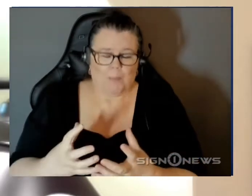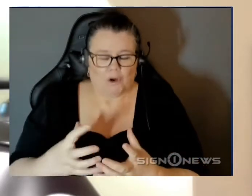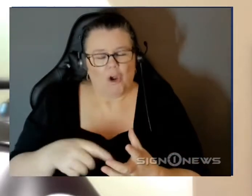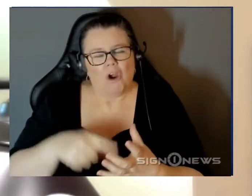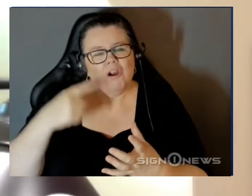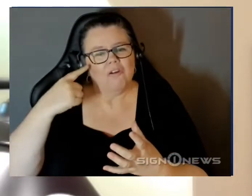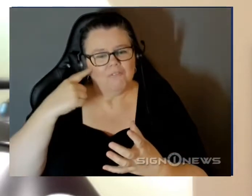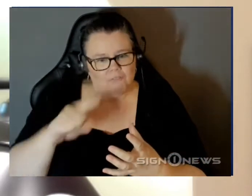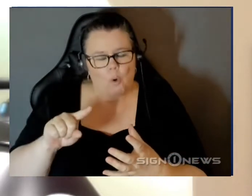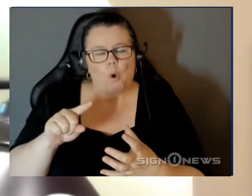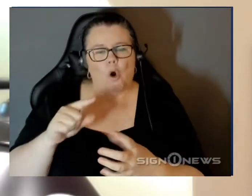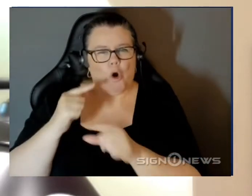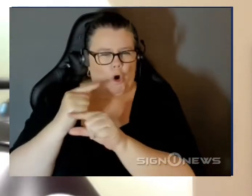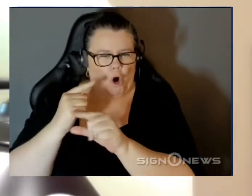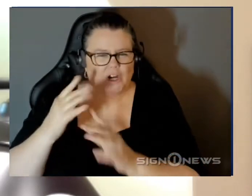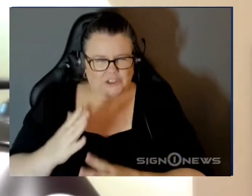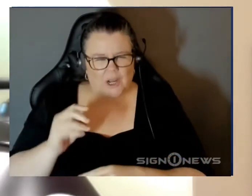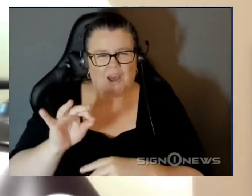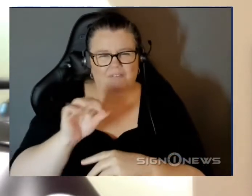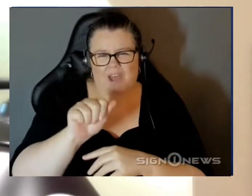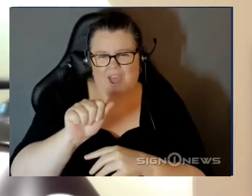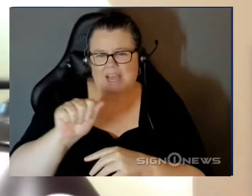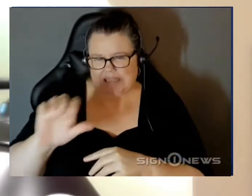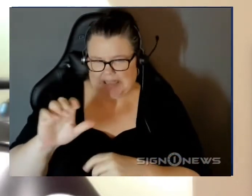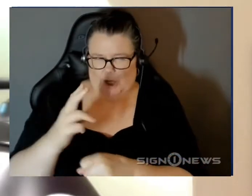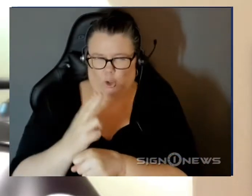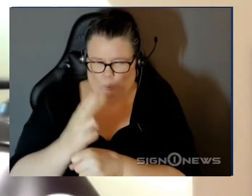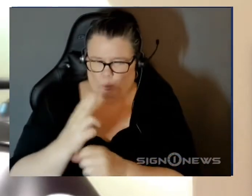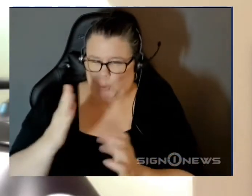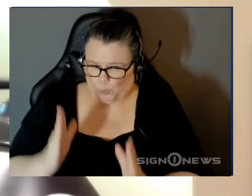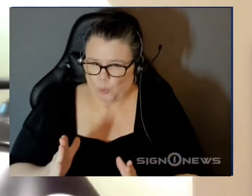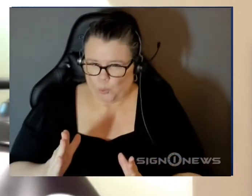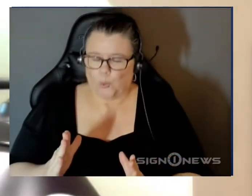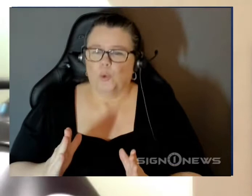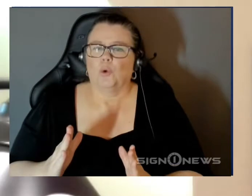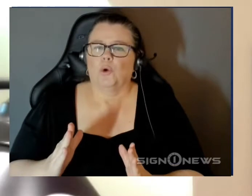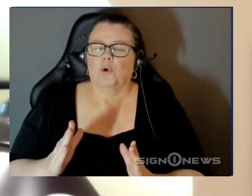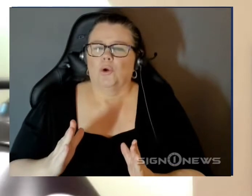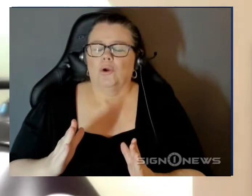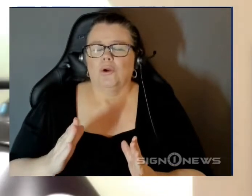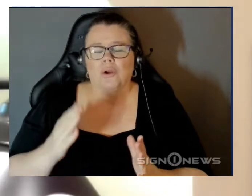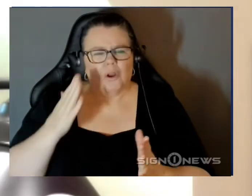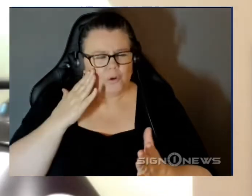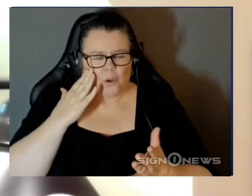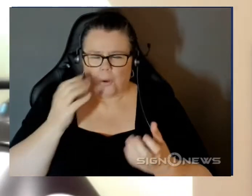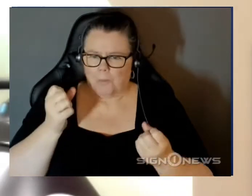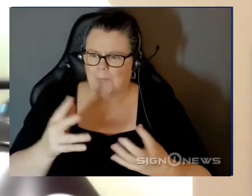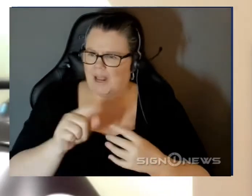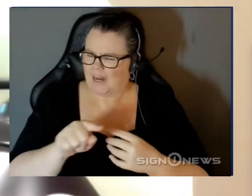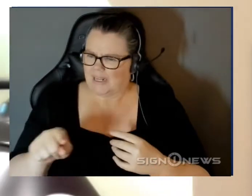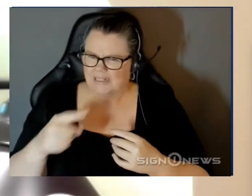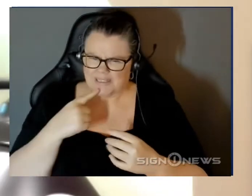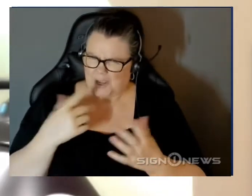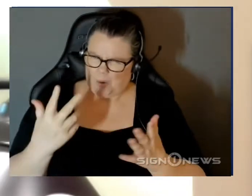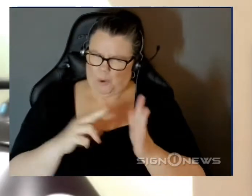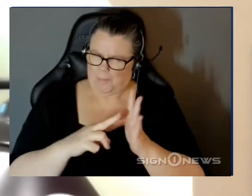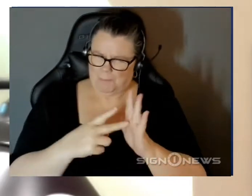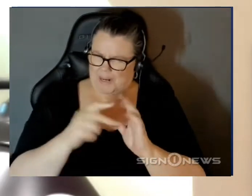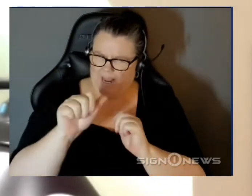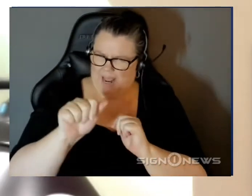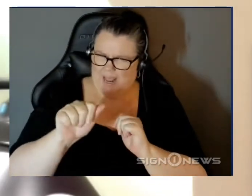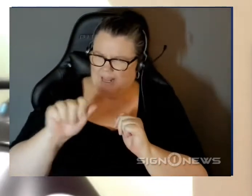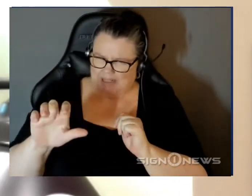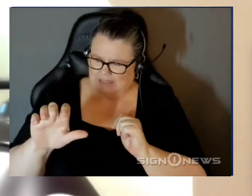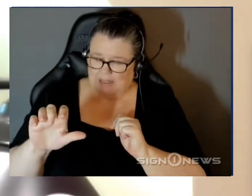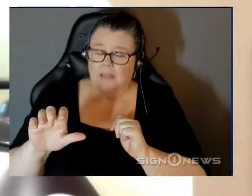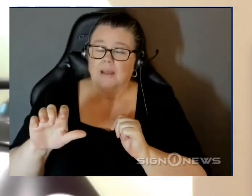question that might have arisen in people's minds is, what do we mean by AAC users in this context? So Communication First